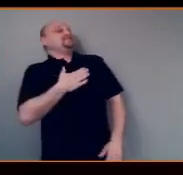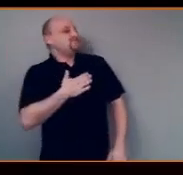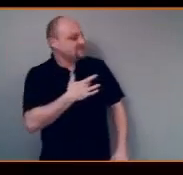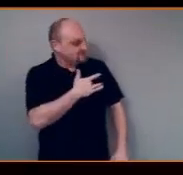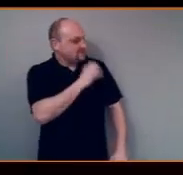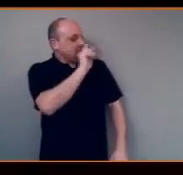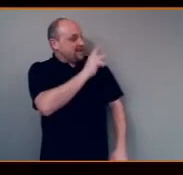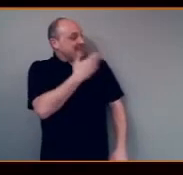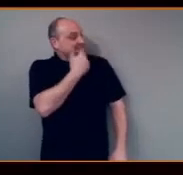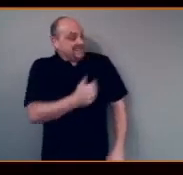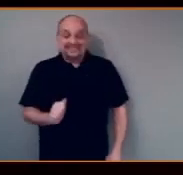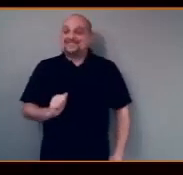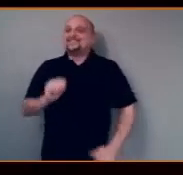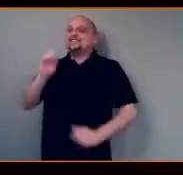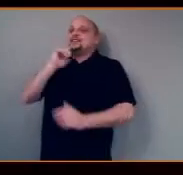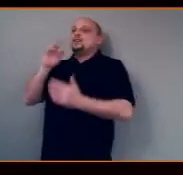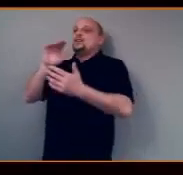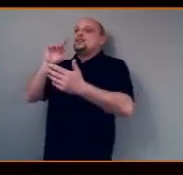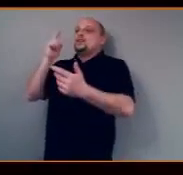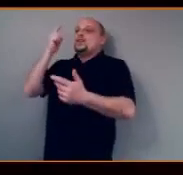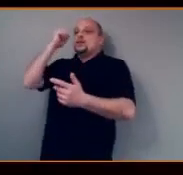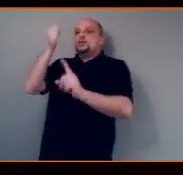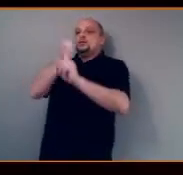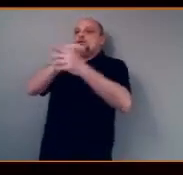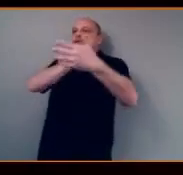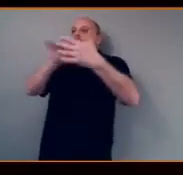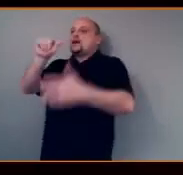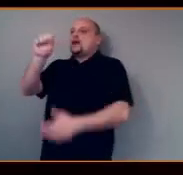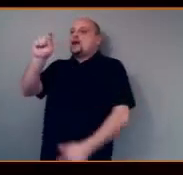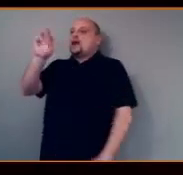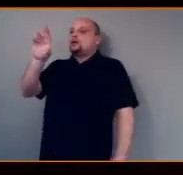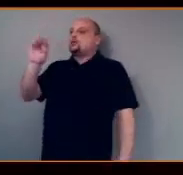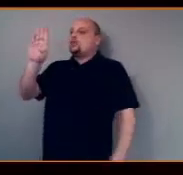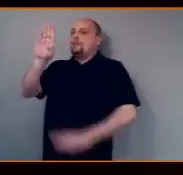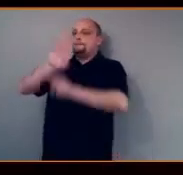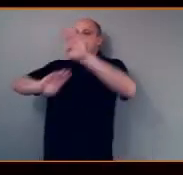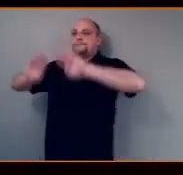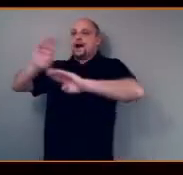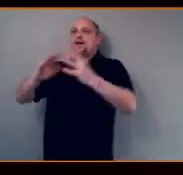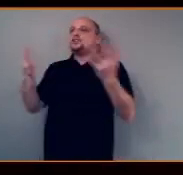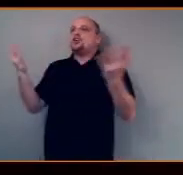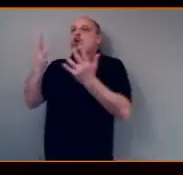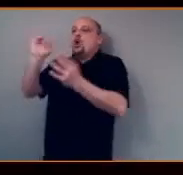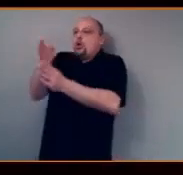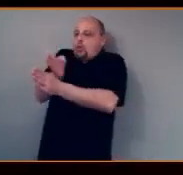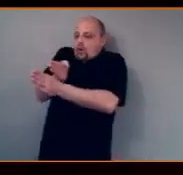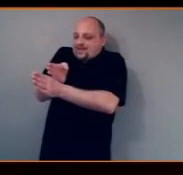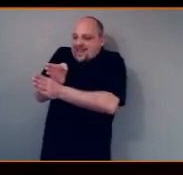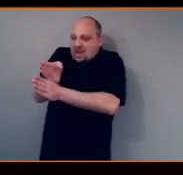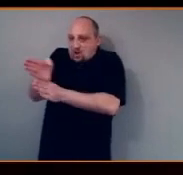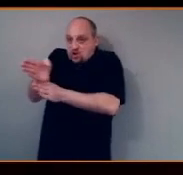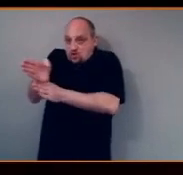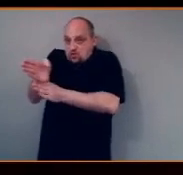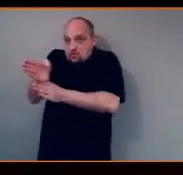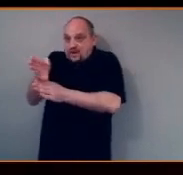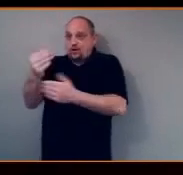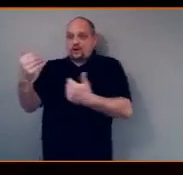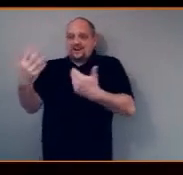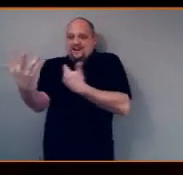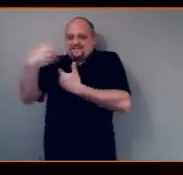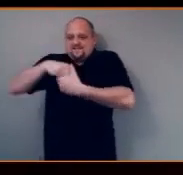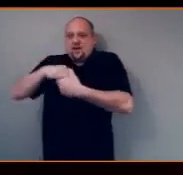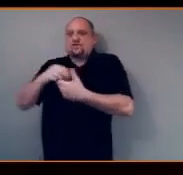His question is regarding studying astrobiology. What does the career consist of? What subjects do I need to focus on to study